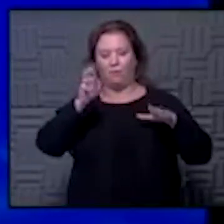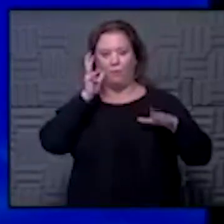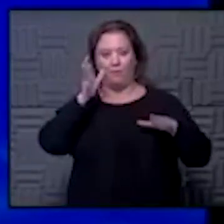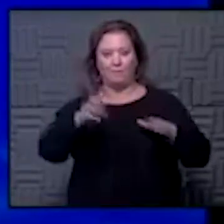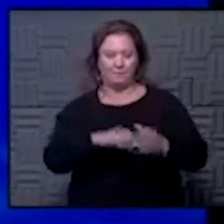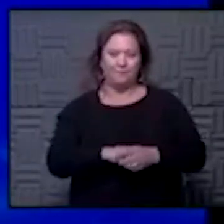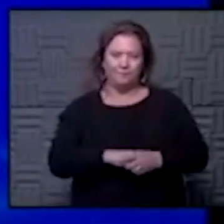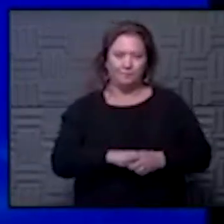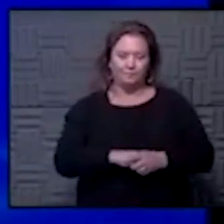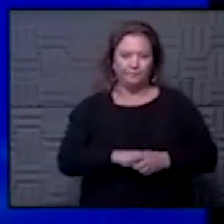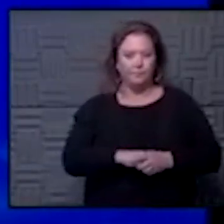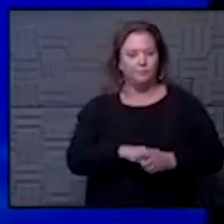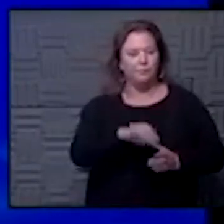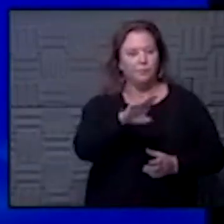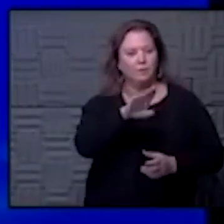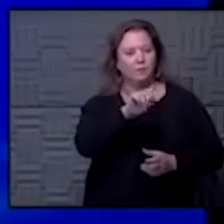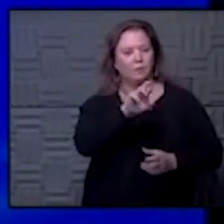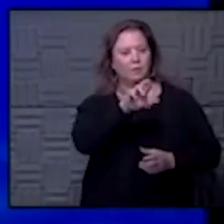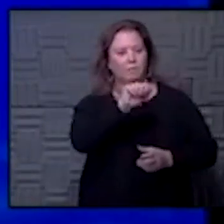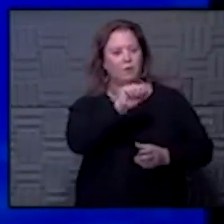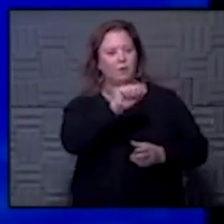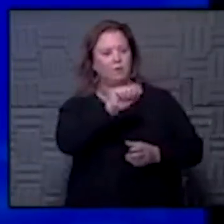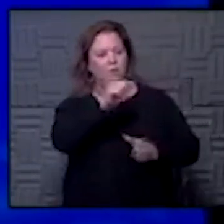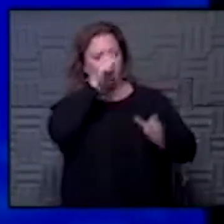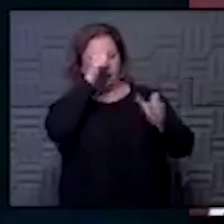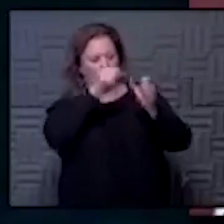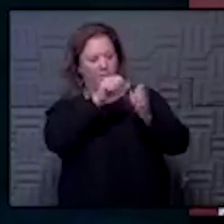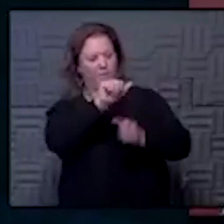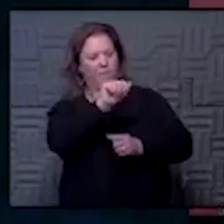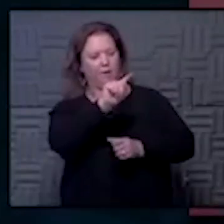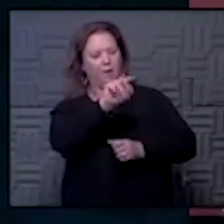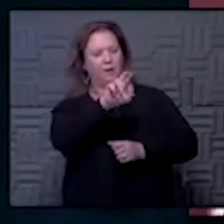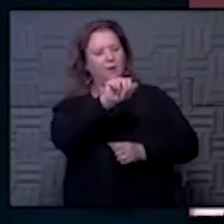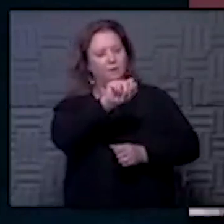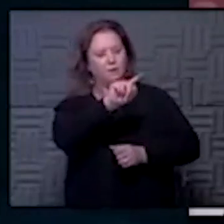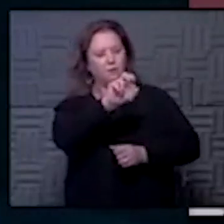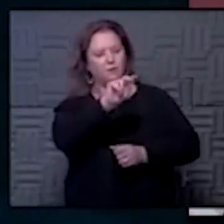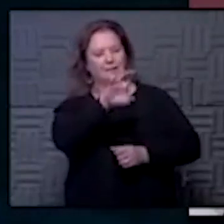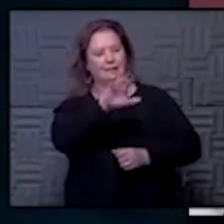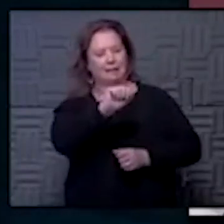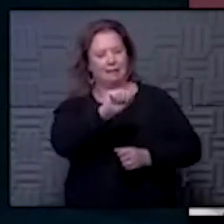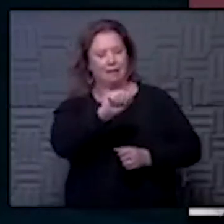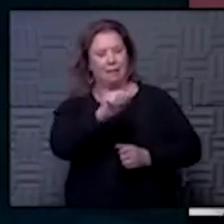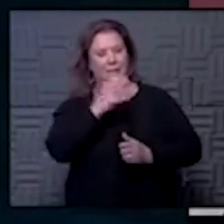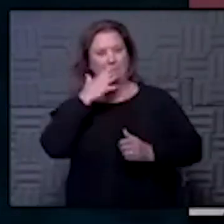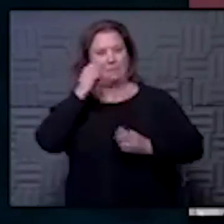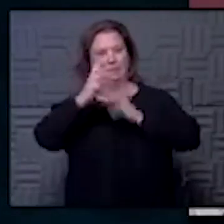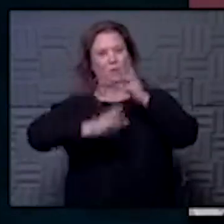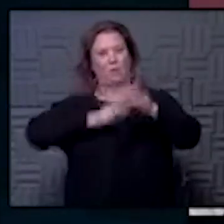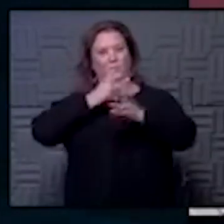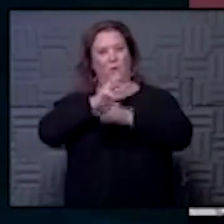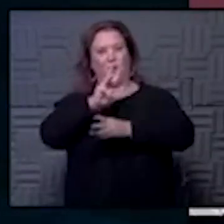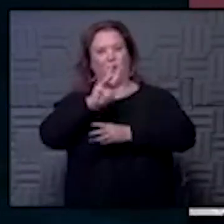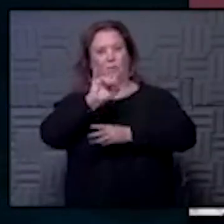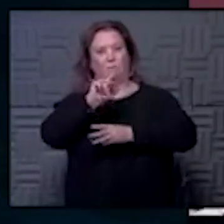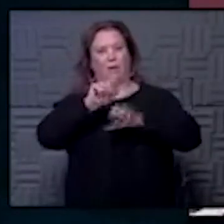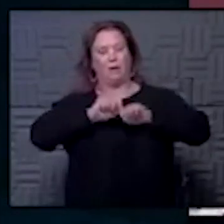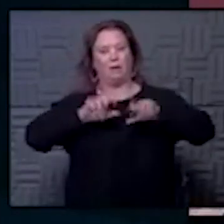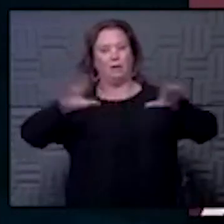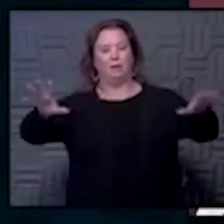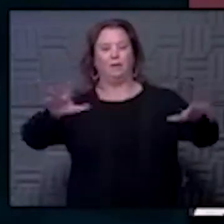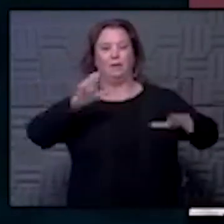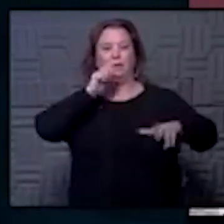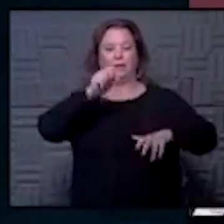Barbara, one of the things, as I remember about the AstraZeneca vaccine, is it's going to be better for worldwide distribution because it doesn't require the hard